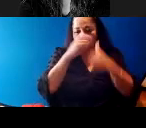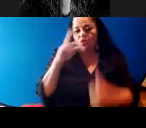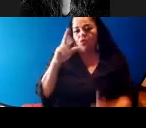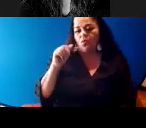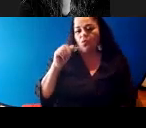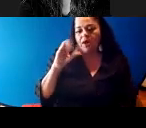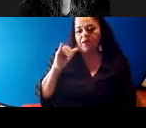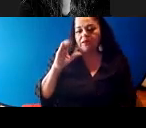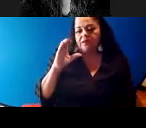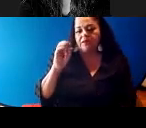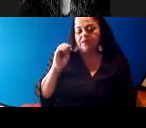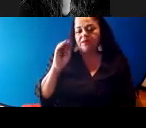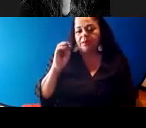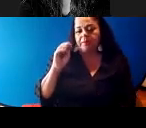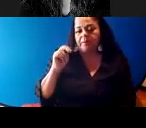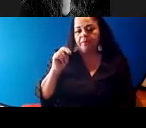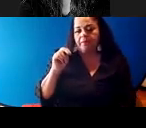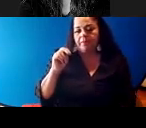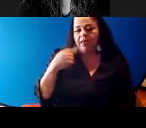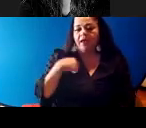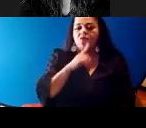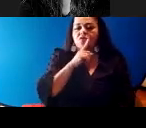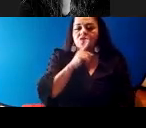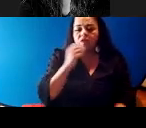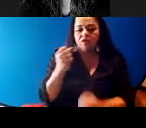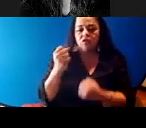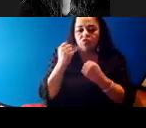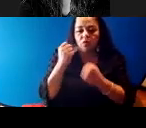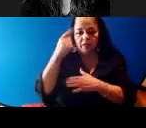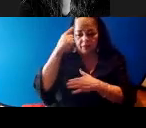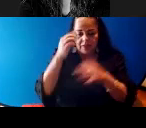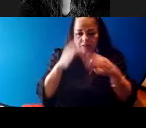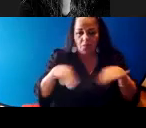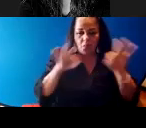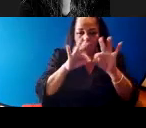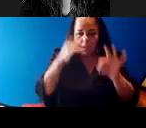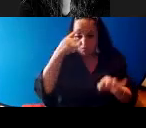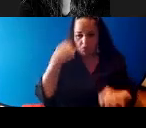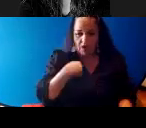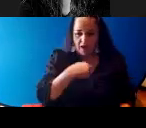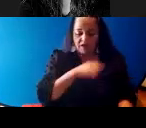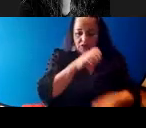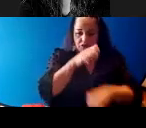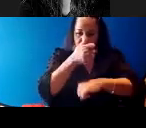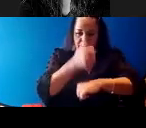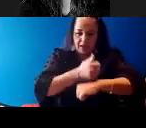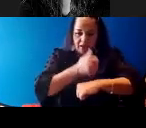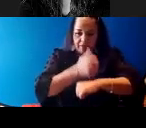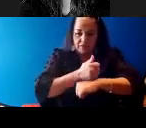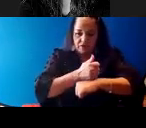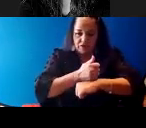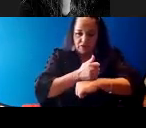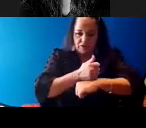historical competence is part of that. And we believe really strongly that it's important for us all to establish a sense of